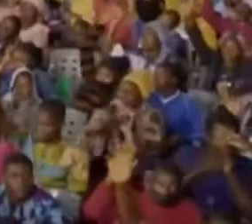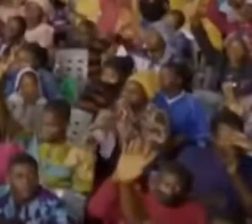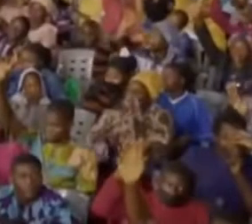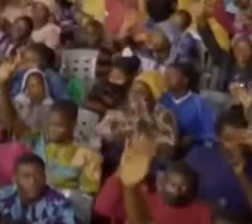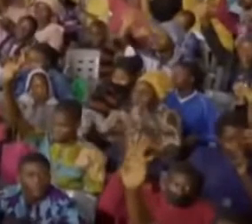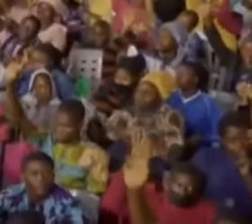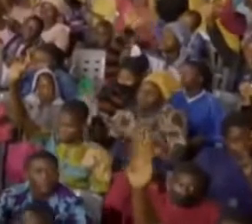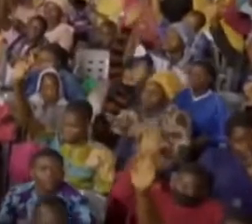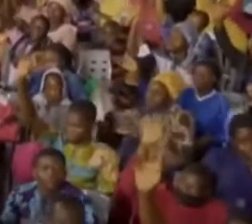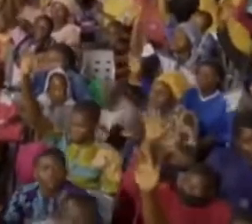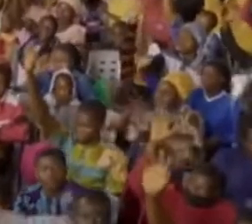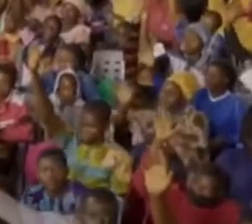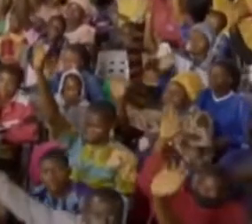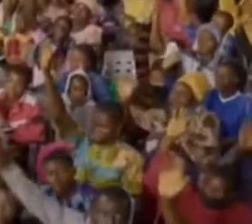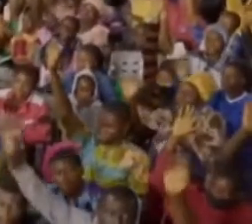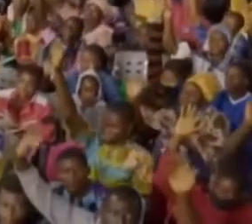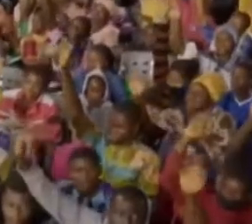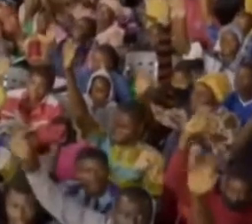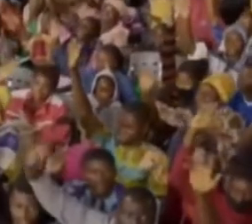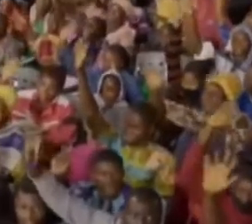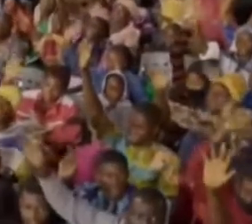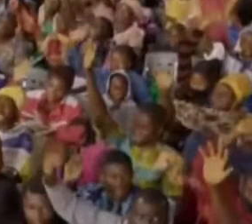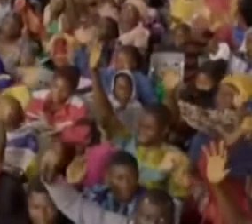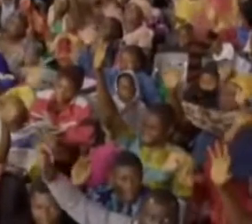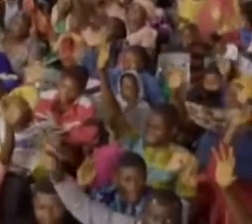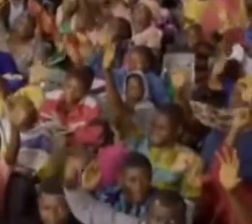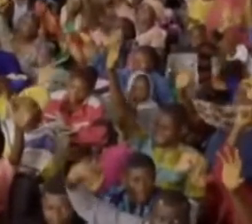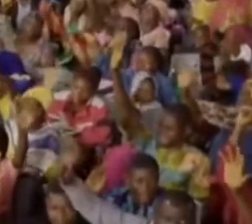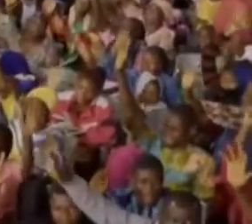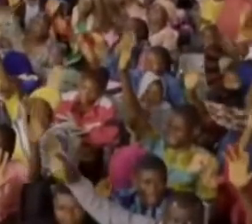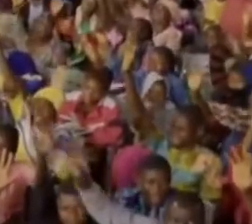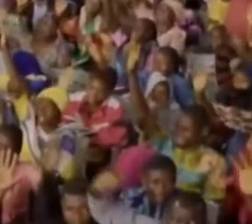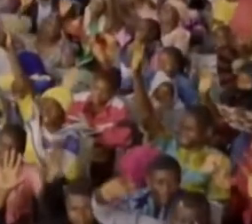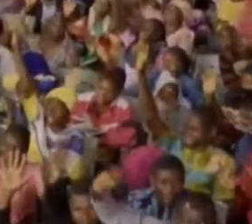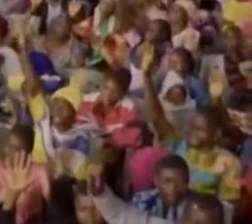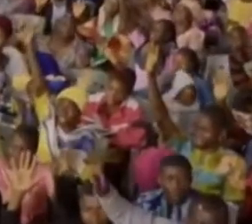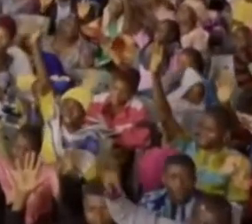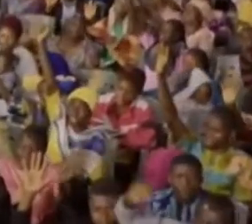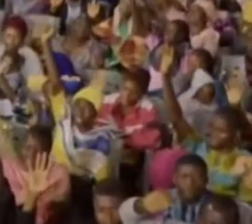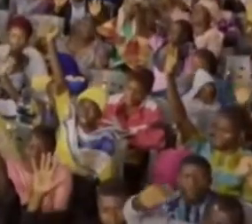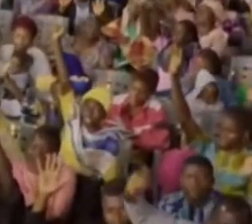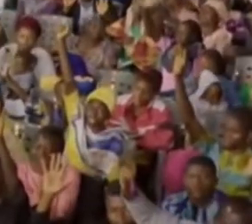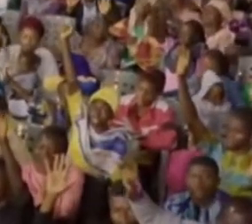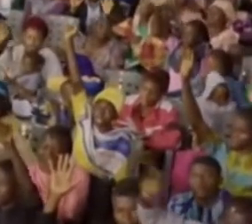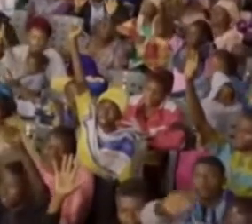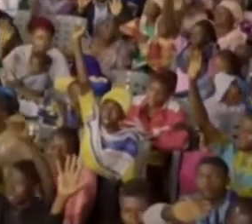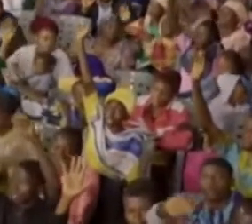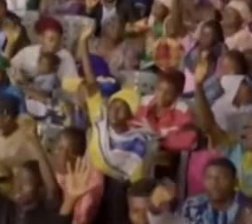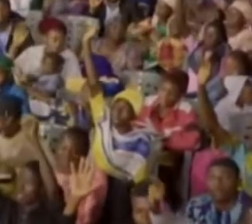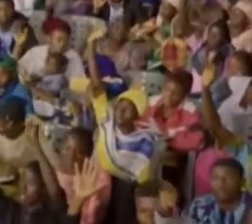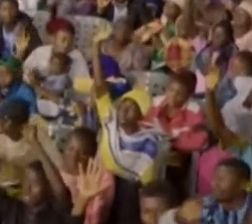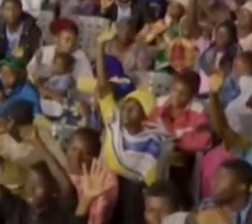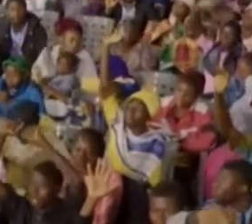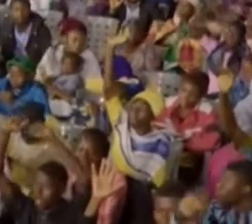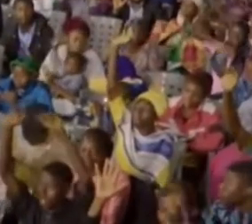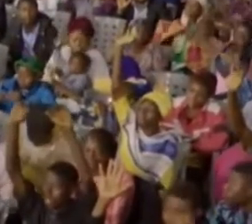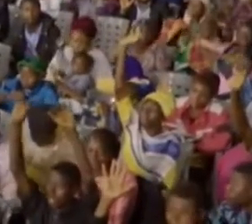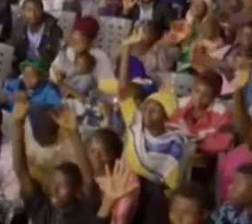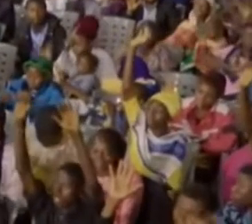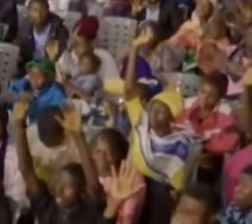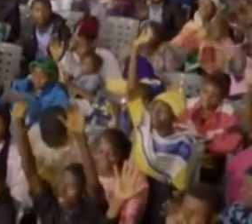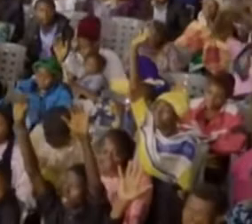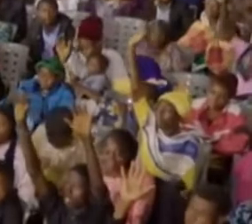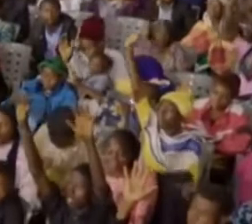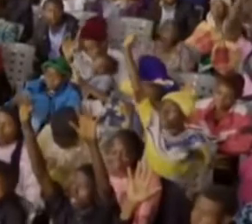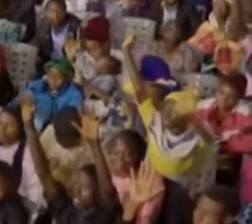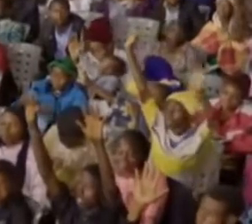you raise up that hand, heaven has seen that hand. The will of God is that tonight,